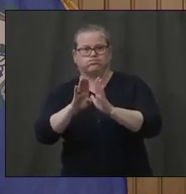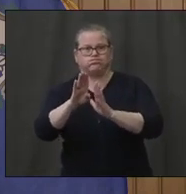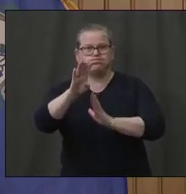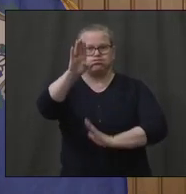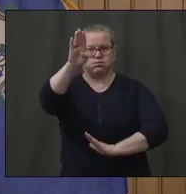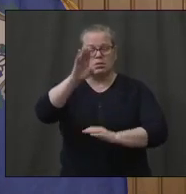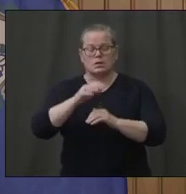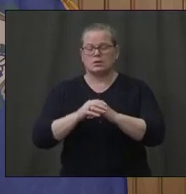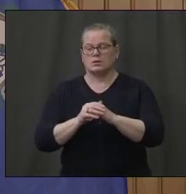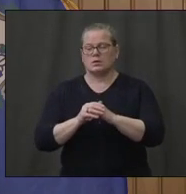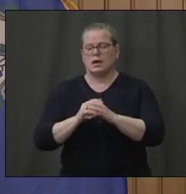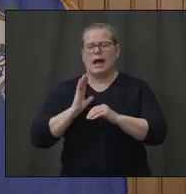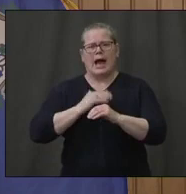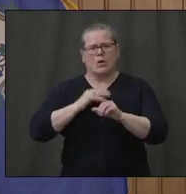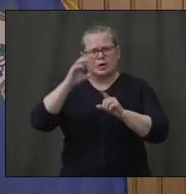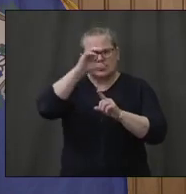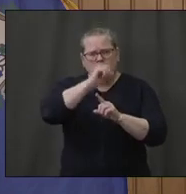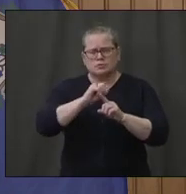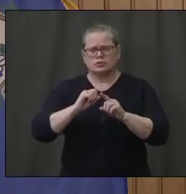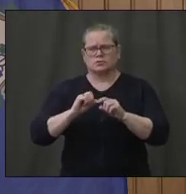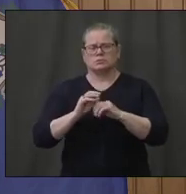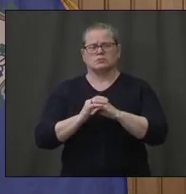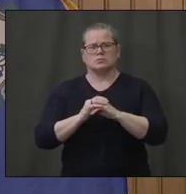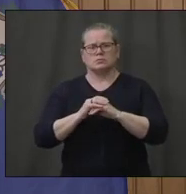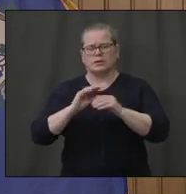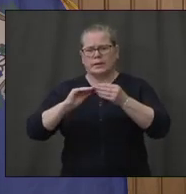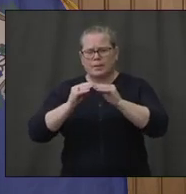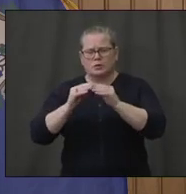and how we came to the conclusions that we did.